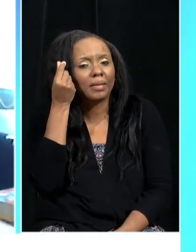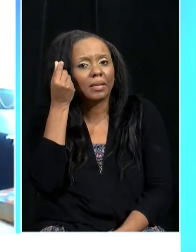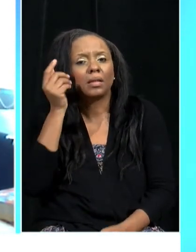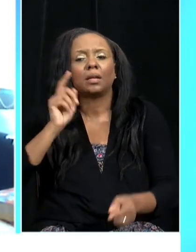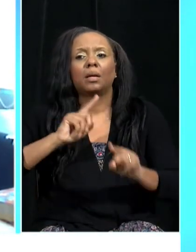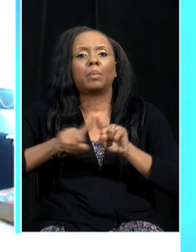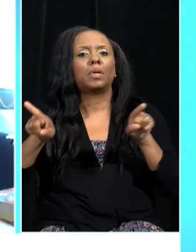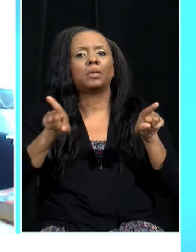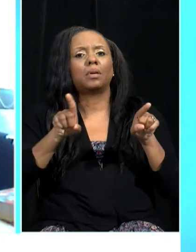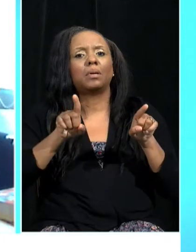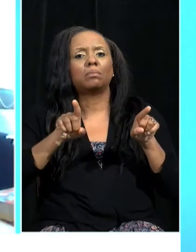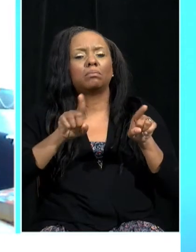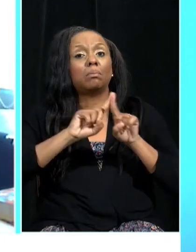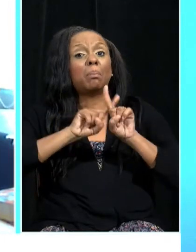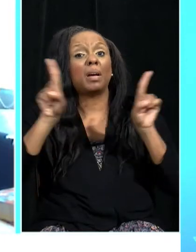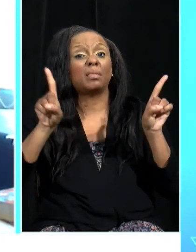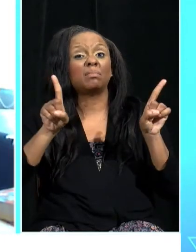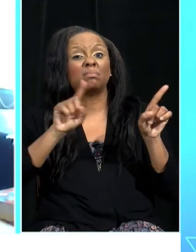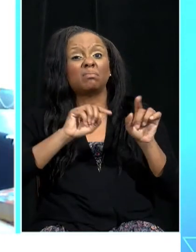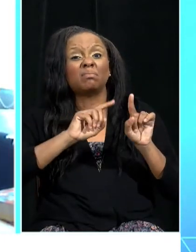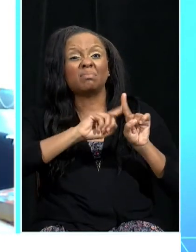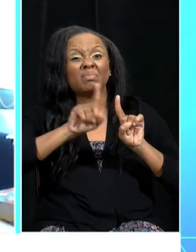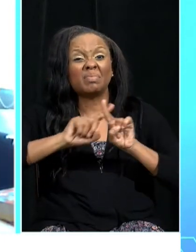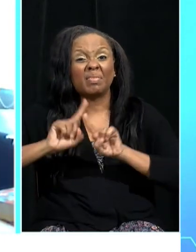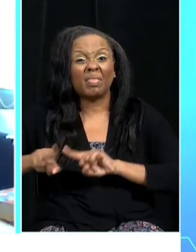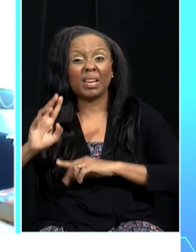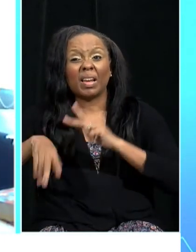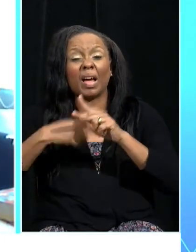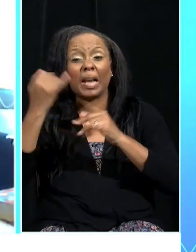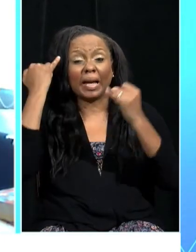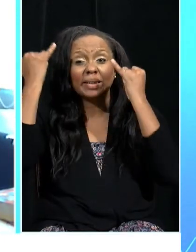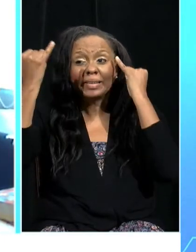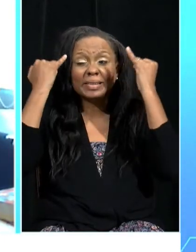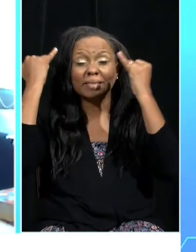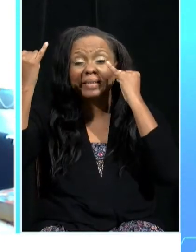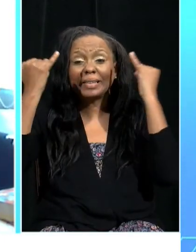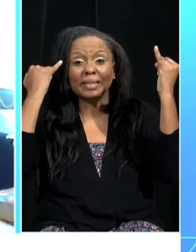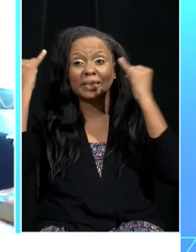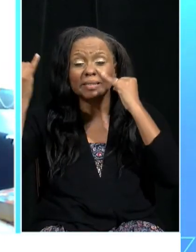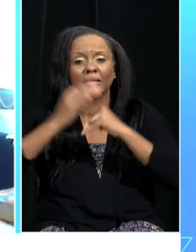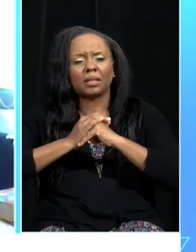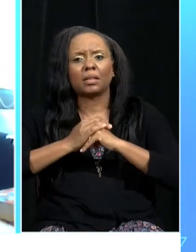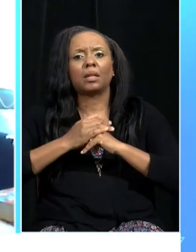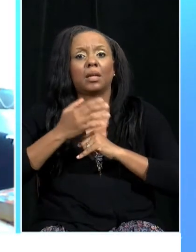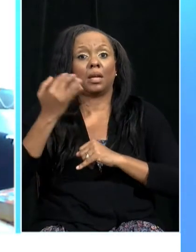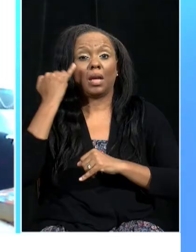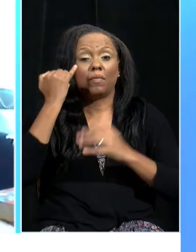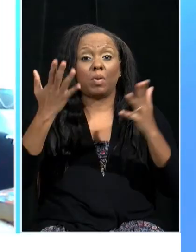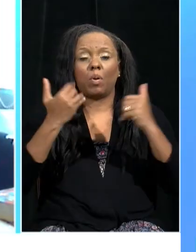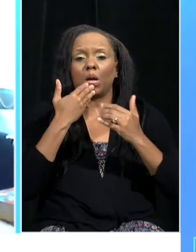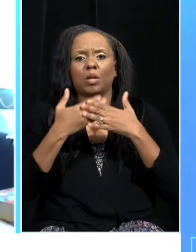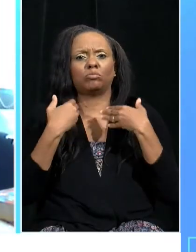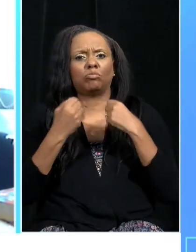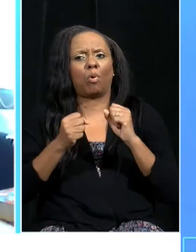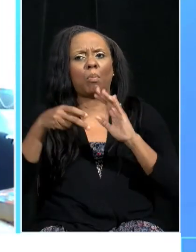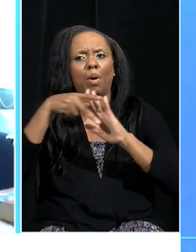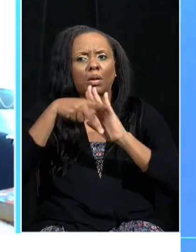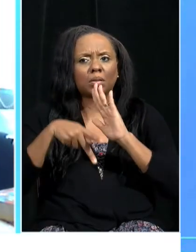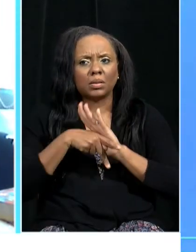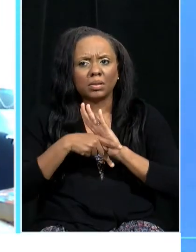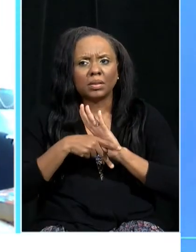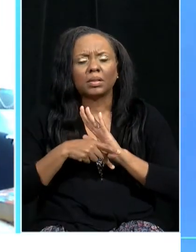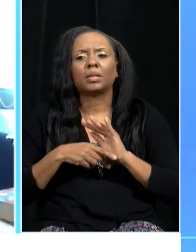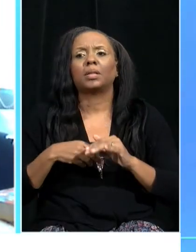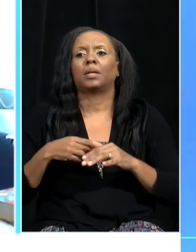and ideas out there. You don't get a robust industrial policy while pursuing fiscal